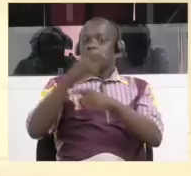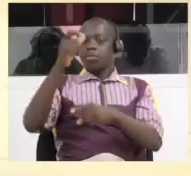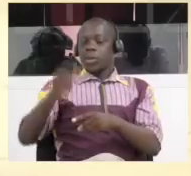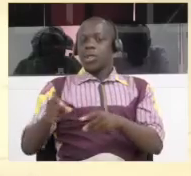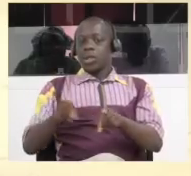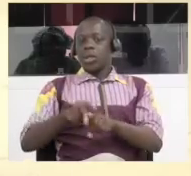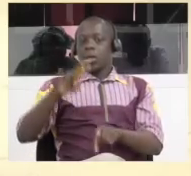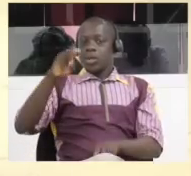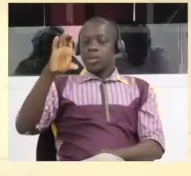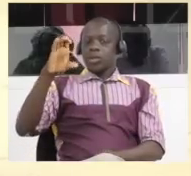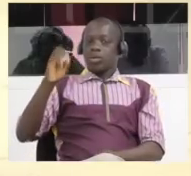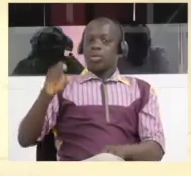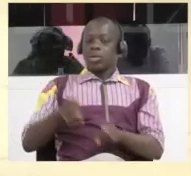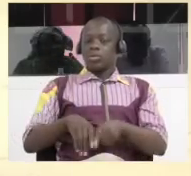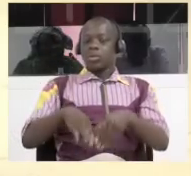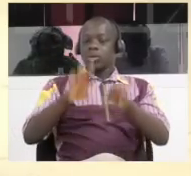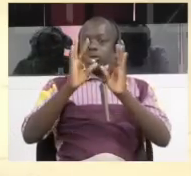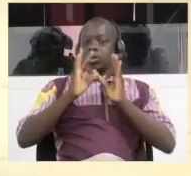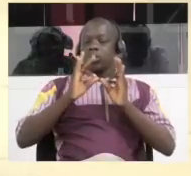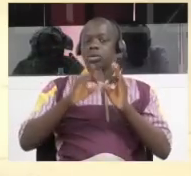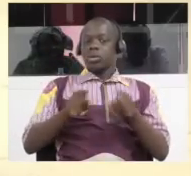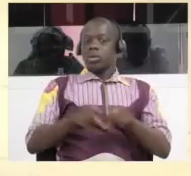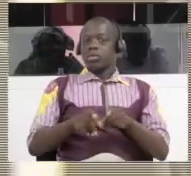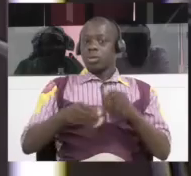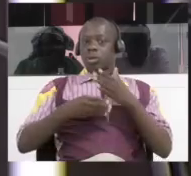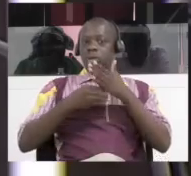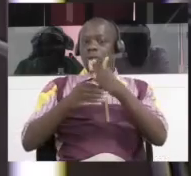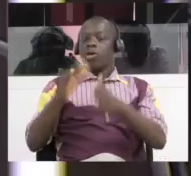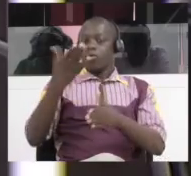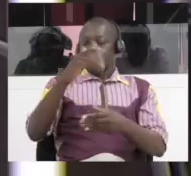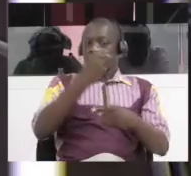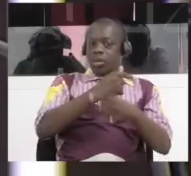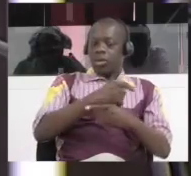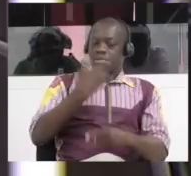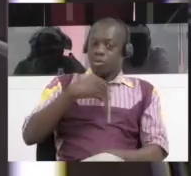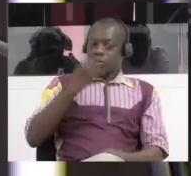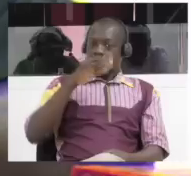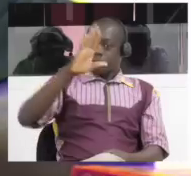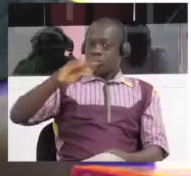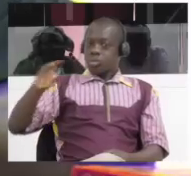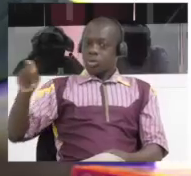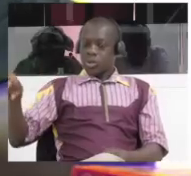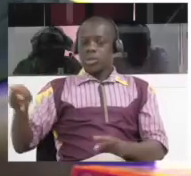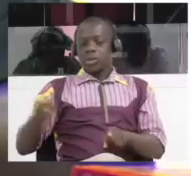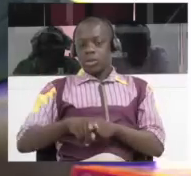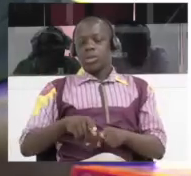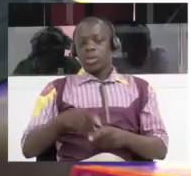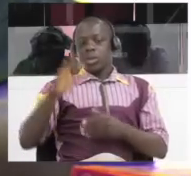take command if they fall within your own setup from the Gambians. So this is military ethics, and these are the, you